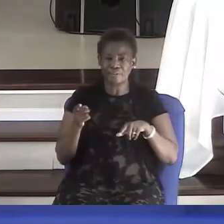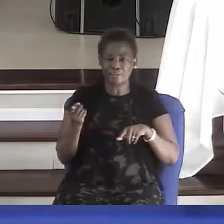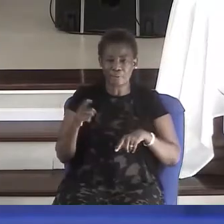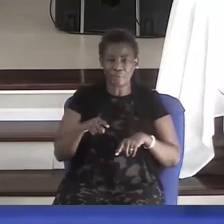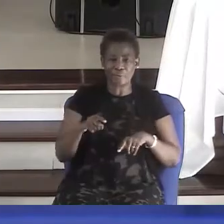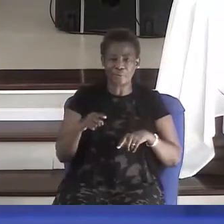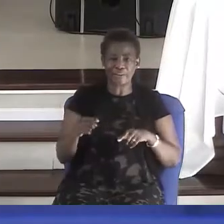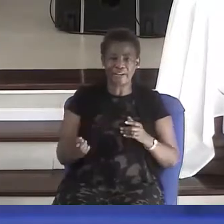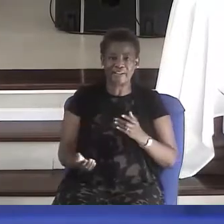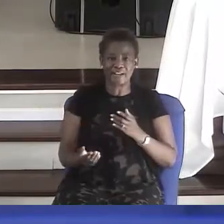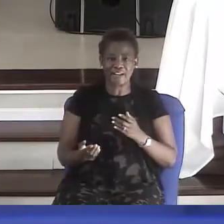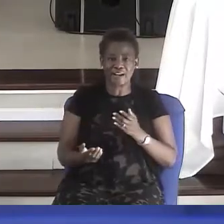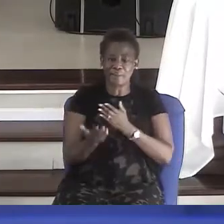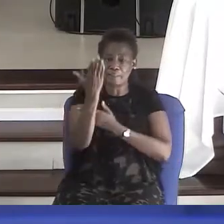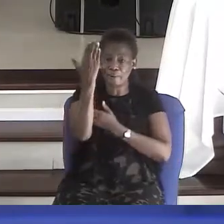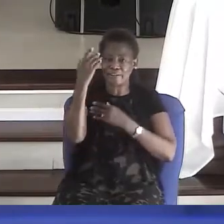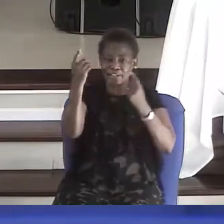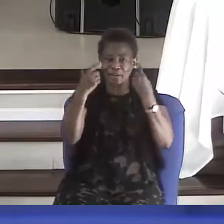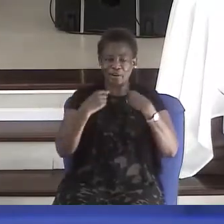unmitigated joy.